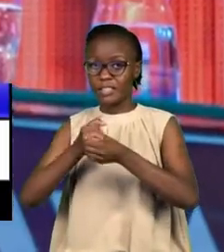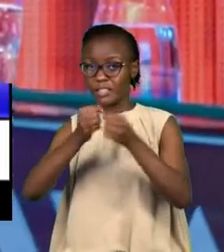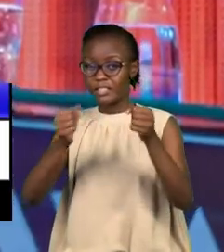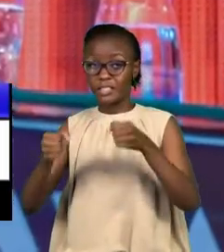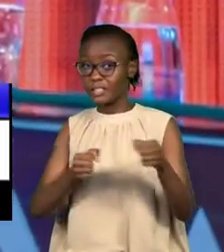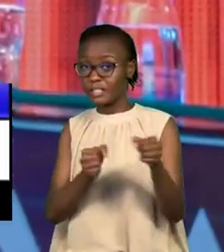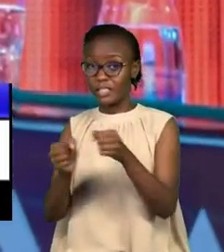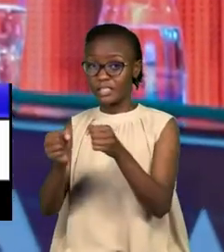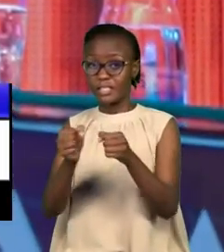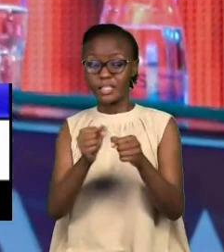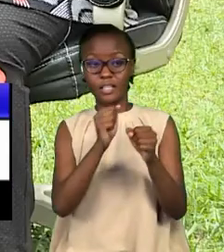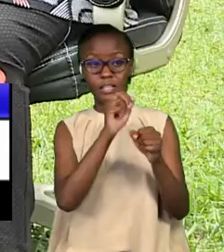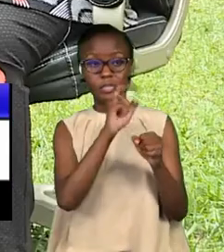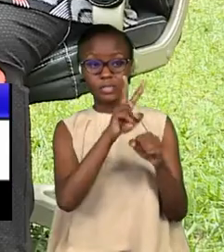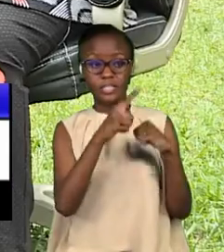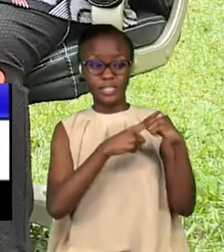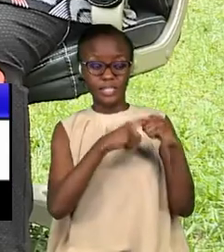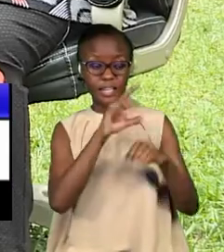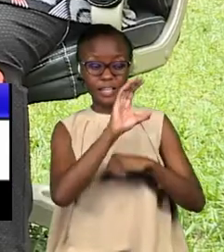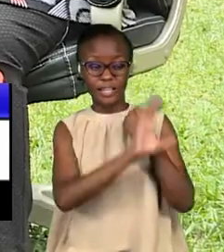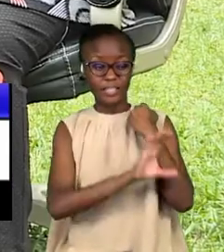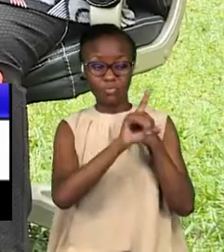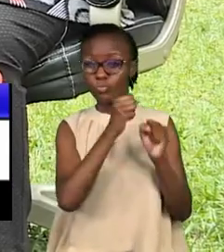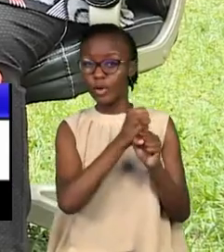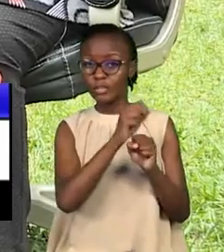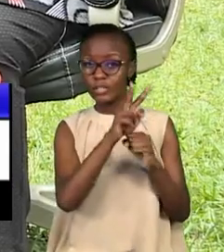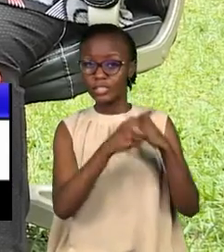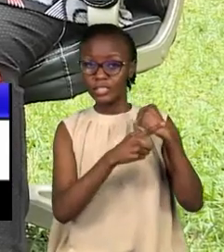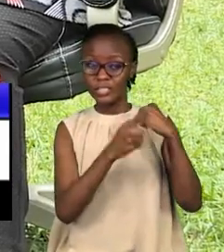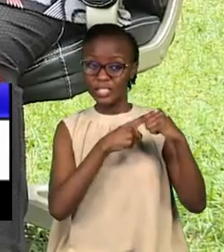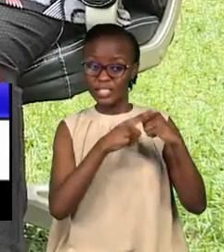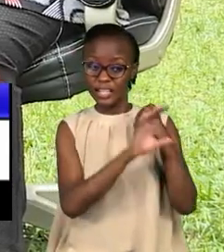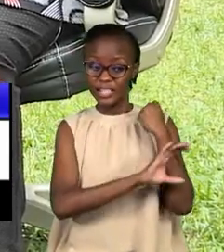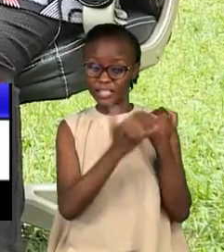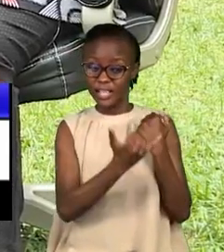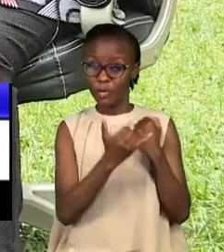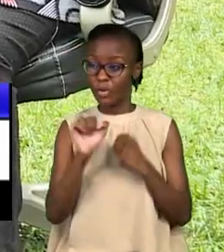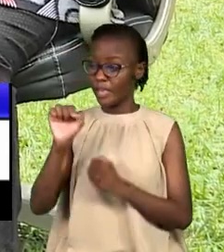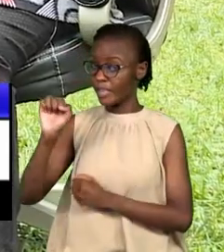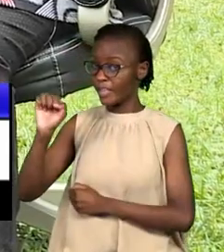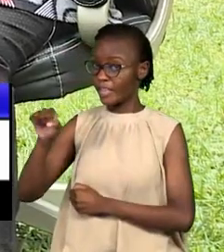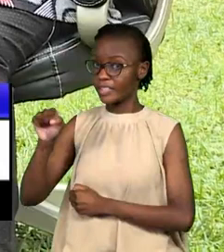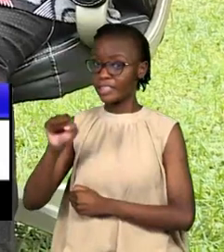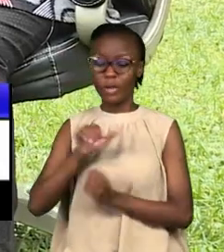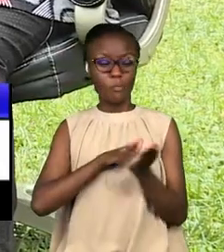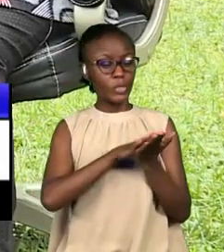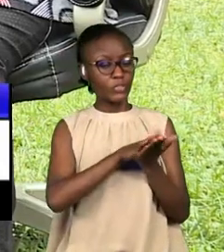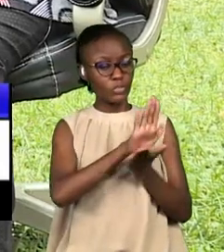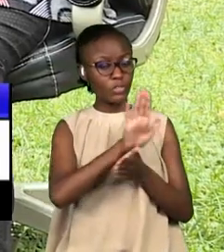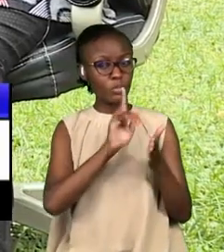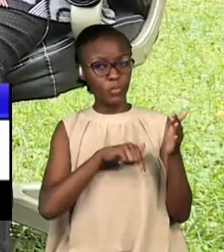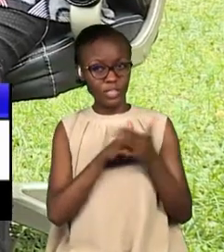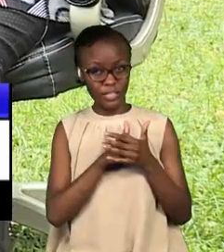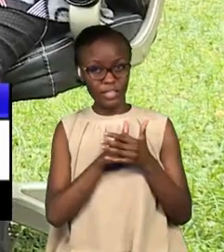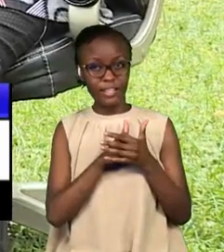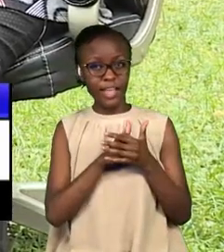way. 26 countries. Yes. You have penetrated 26 countries. Yes. What motivated you to move out